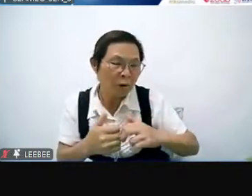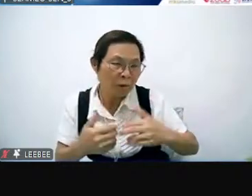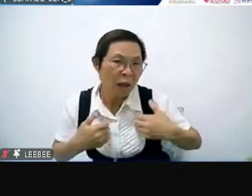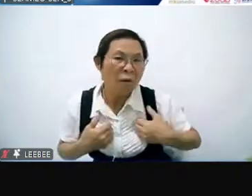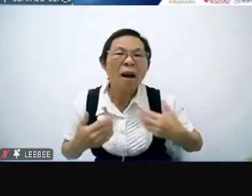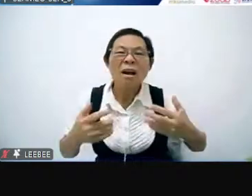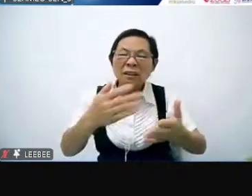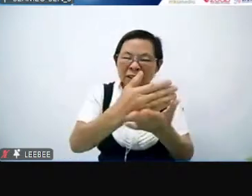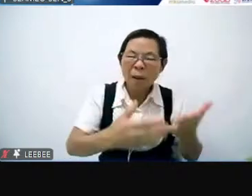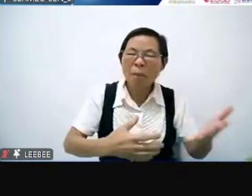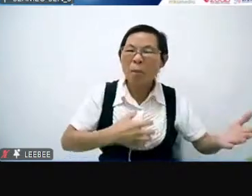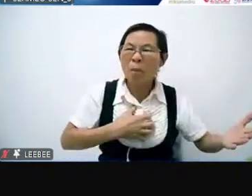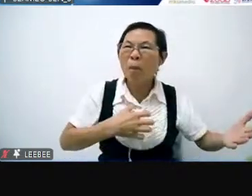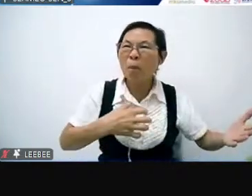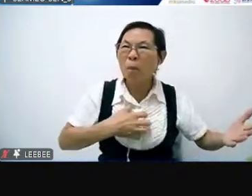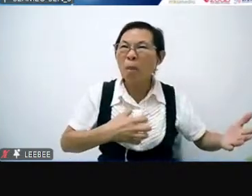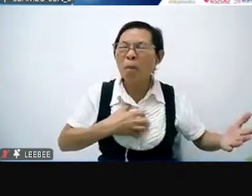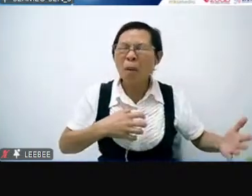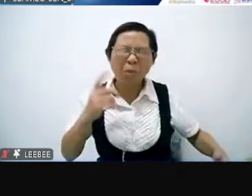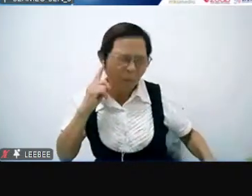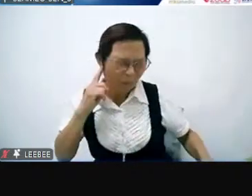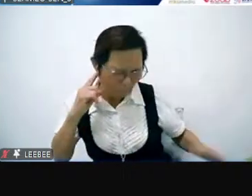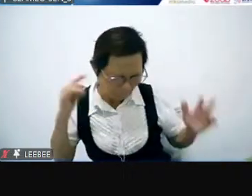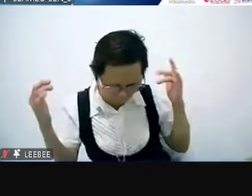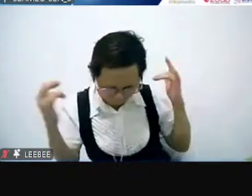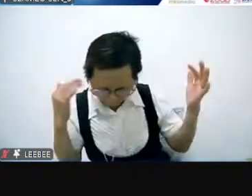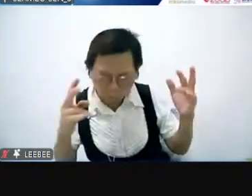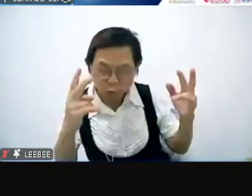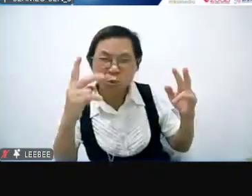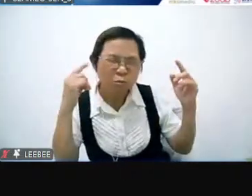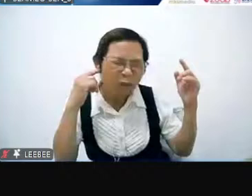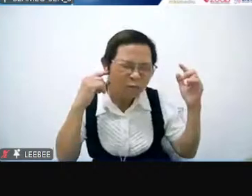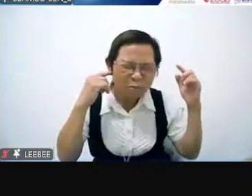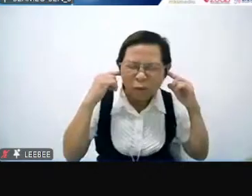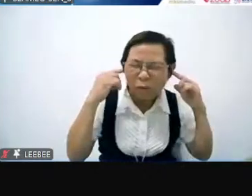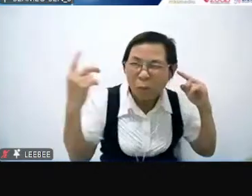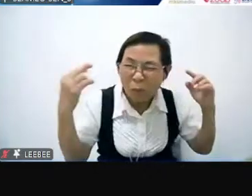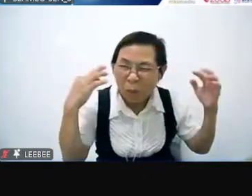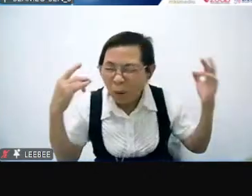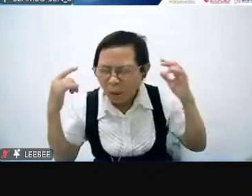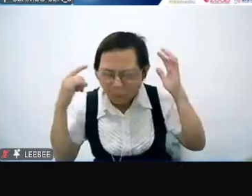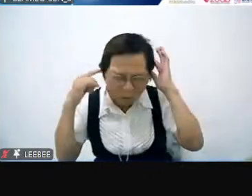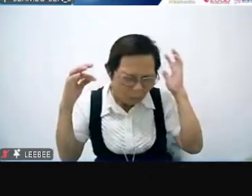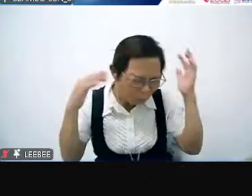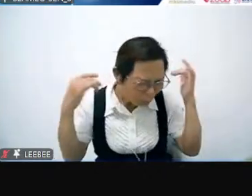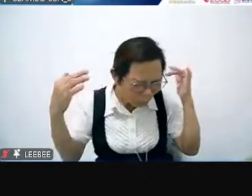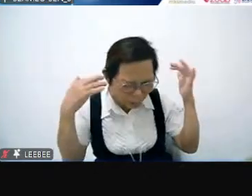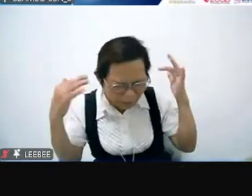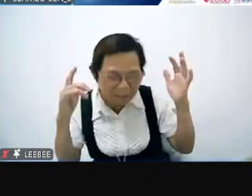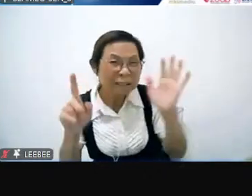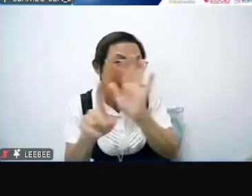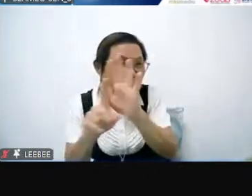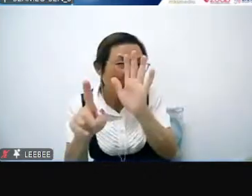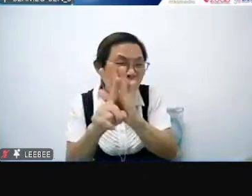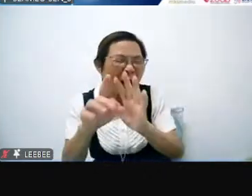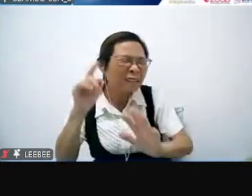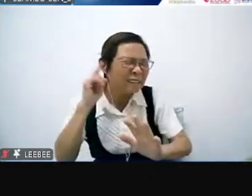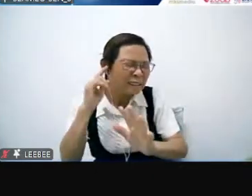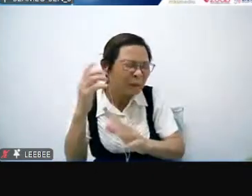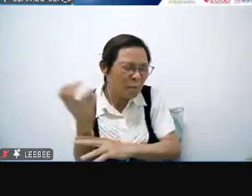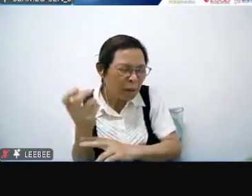complain having listening to noises in their ears, we call ringing, or having ear pain.